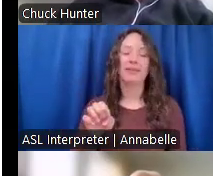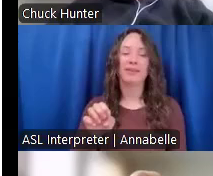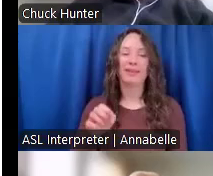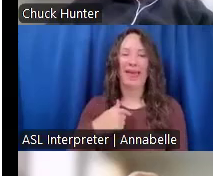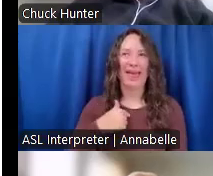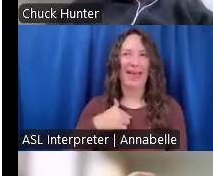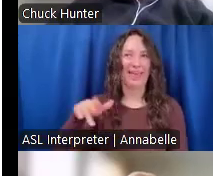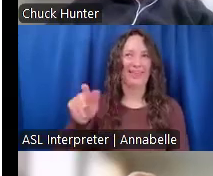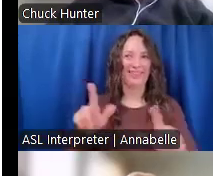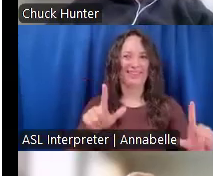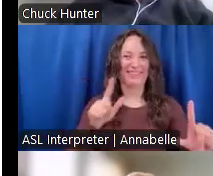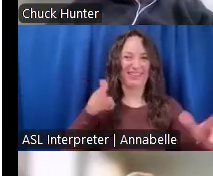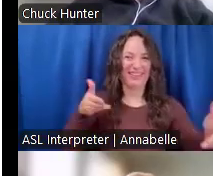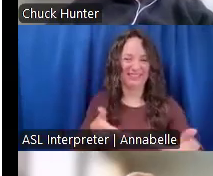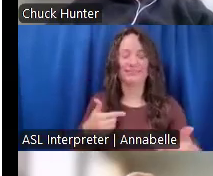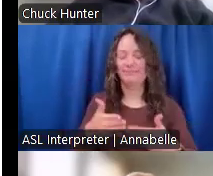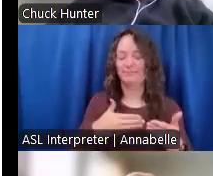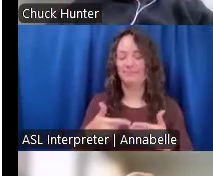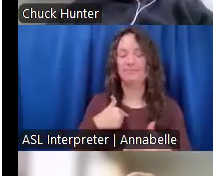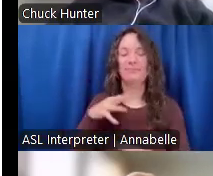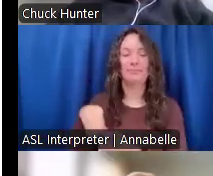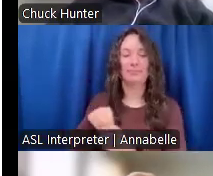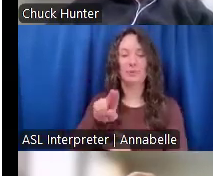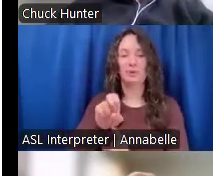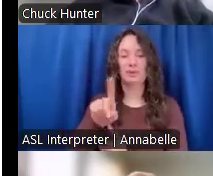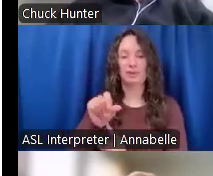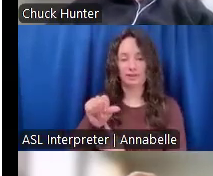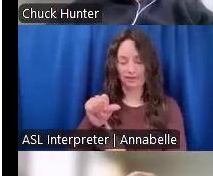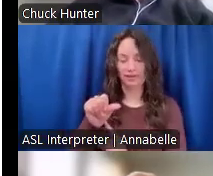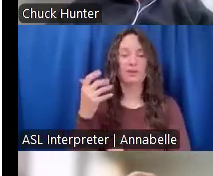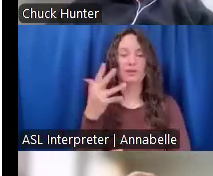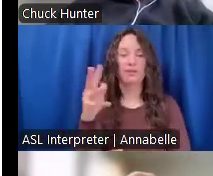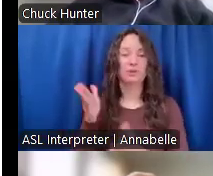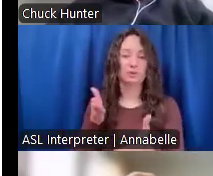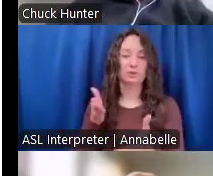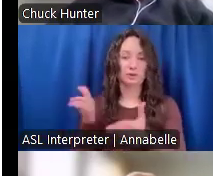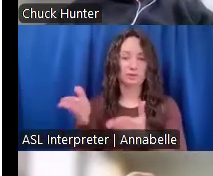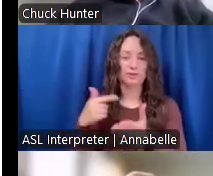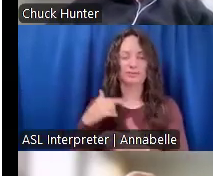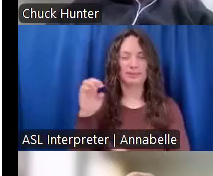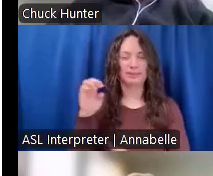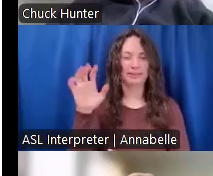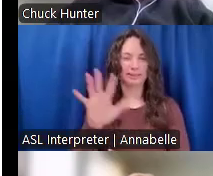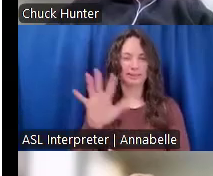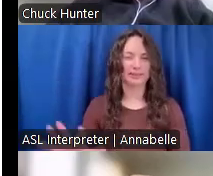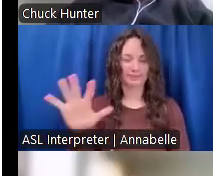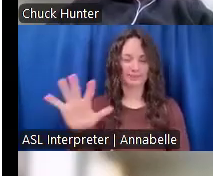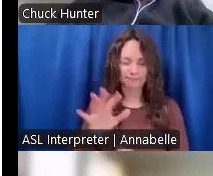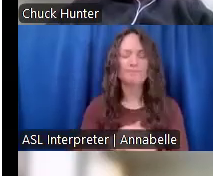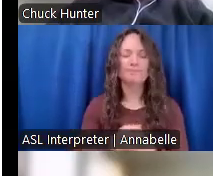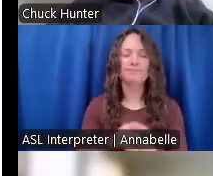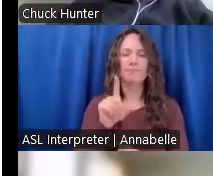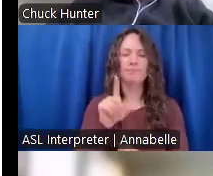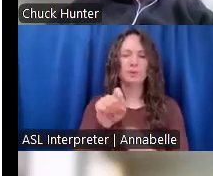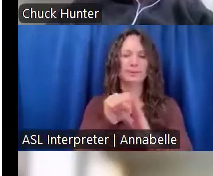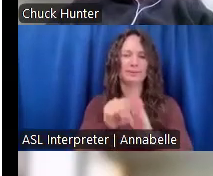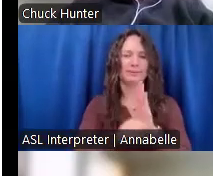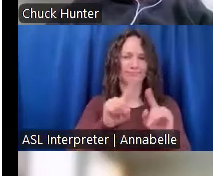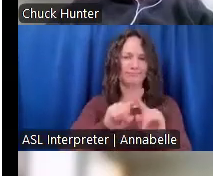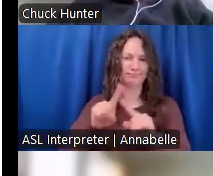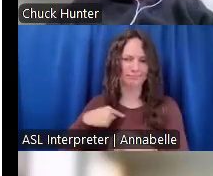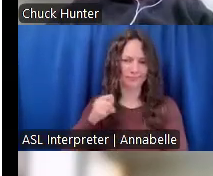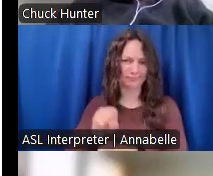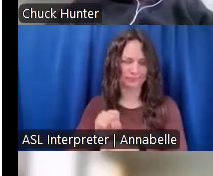I'm with USDA Forest Service and with the Eastern Region. So I cover the 20-state Eastern Region, and I work for the State Private and